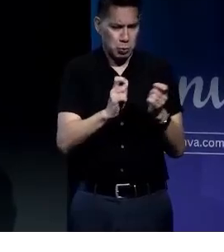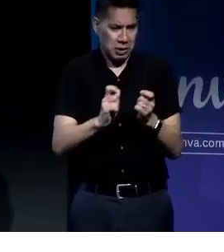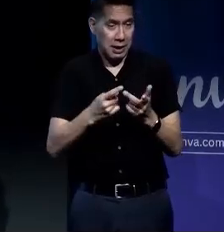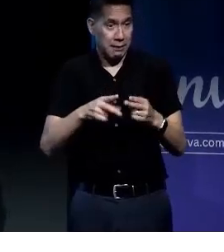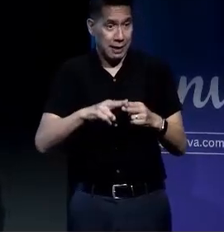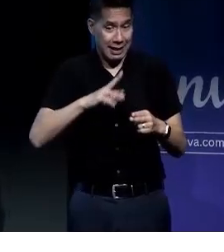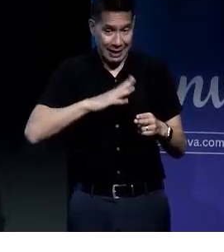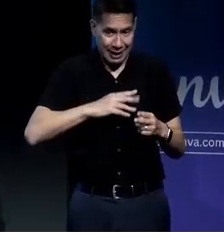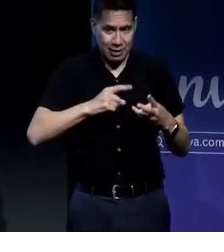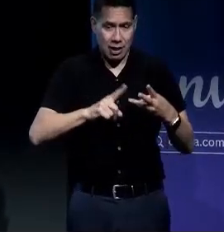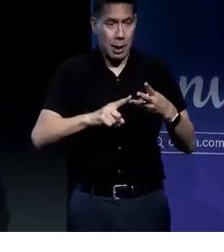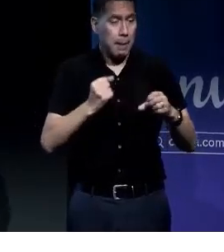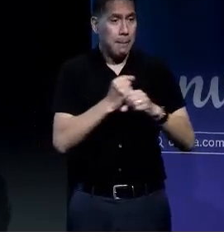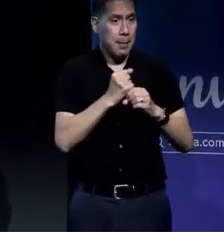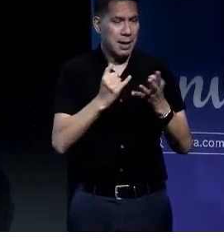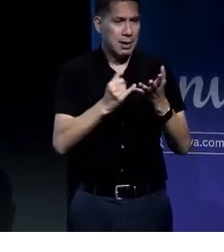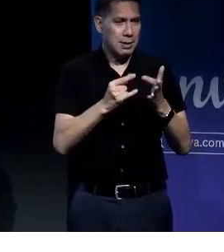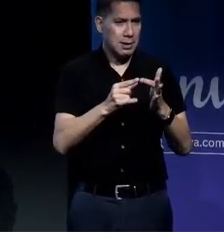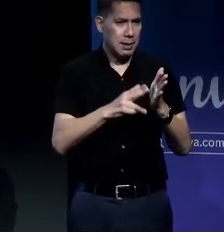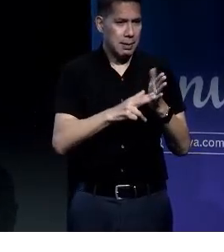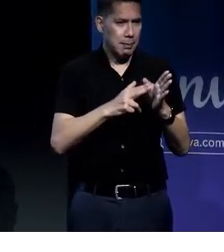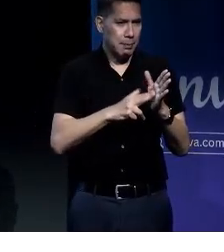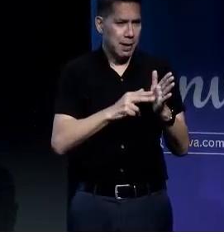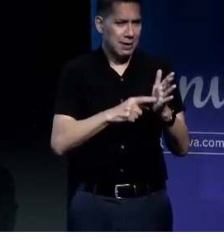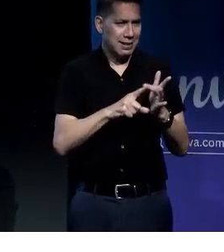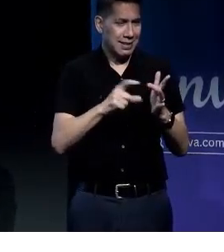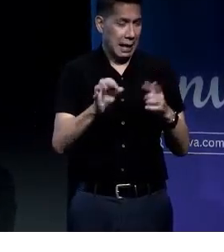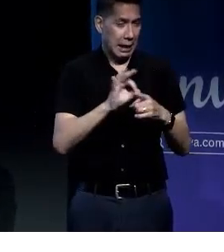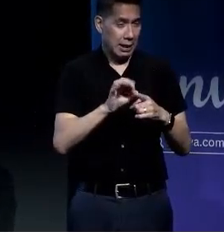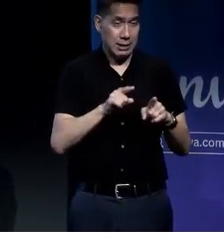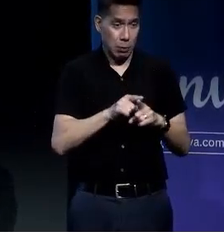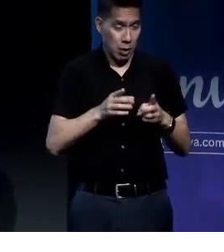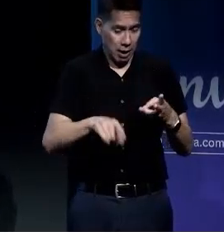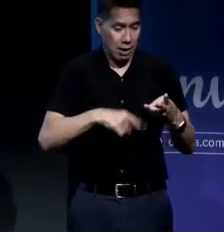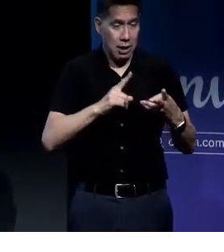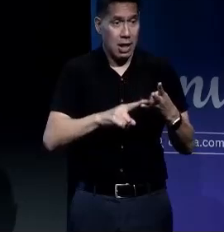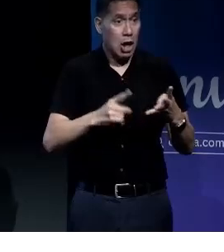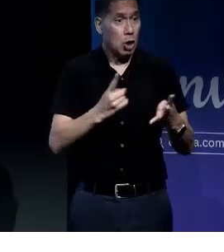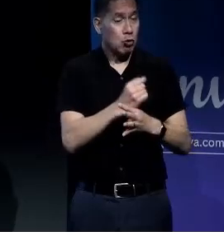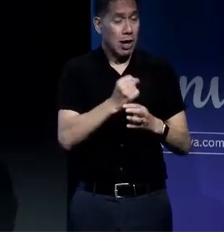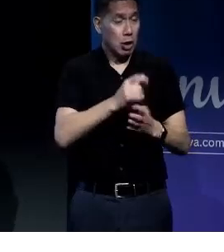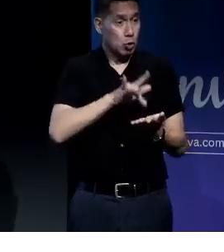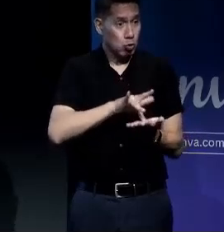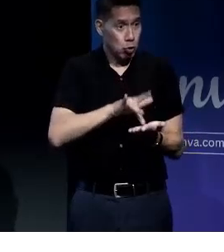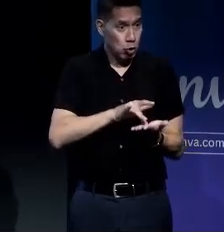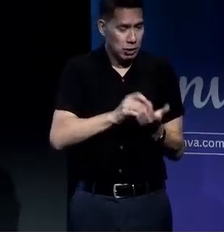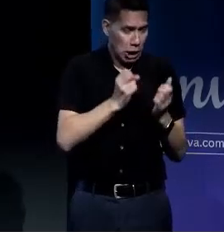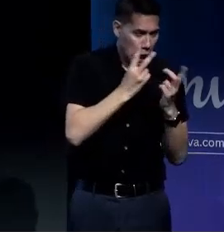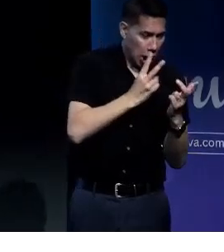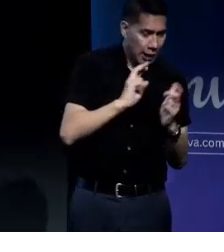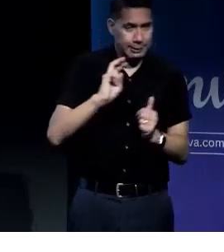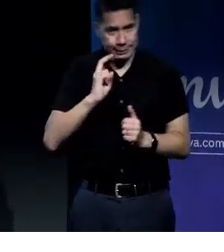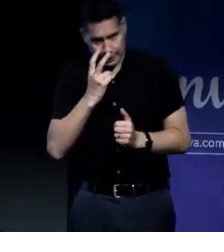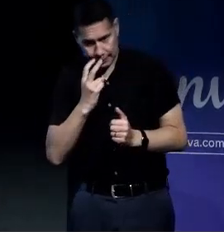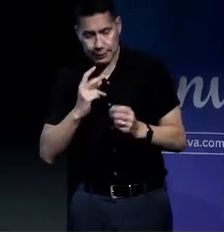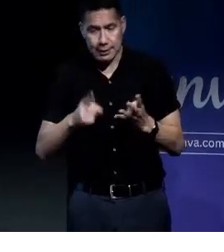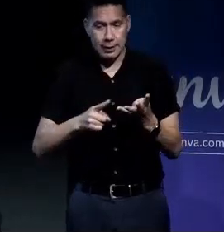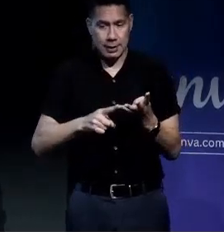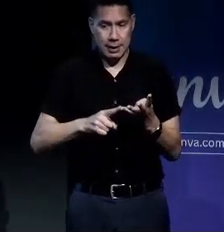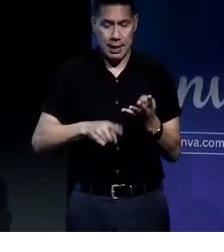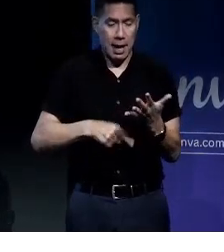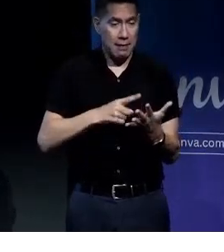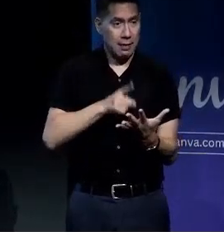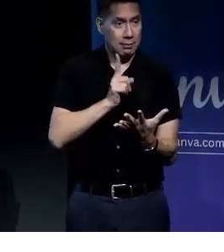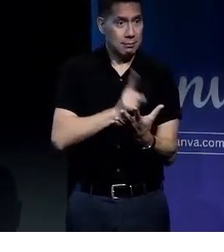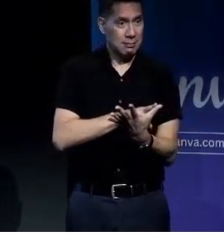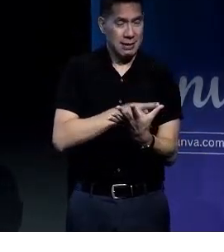create the semantic colours in the same way, create the neutrals as a scale between your light background and your dark background. And